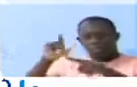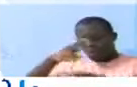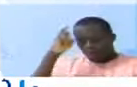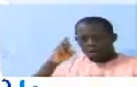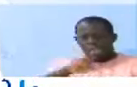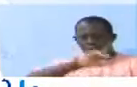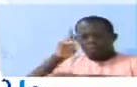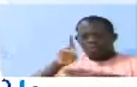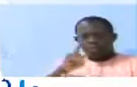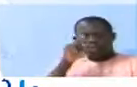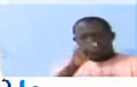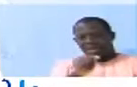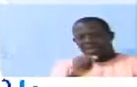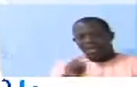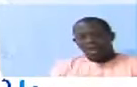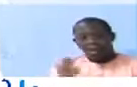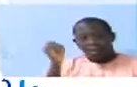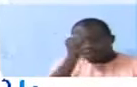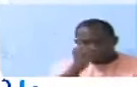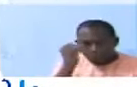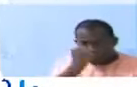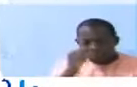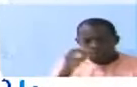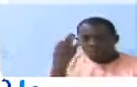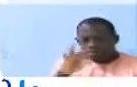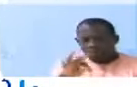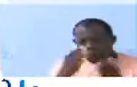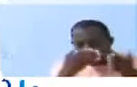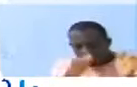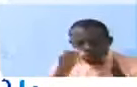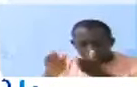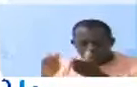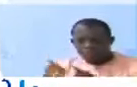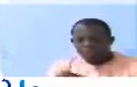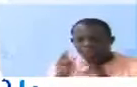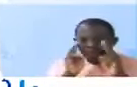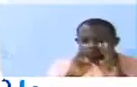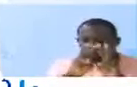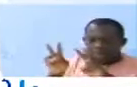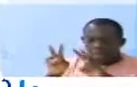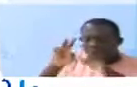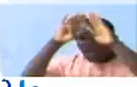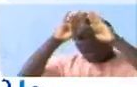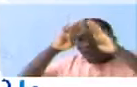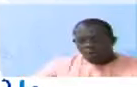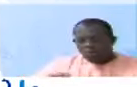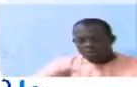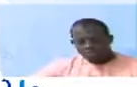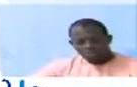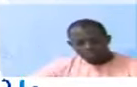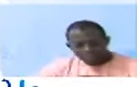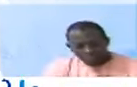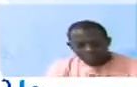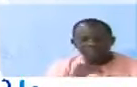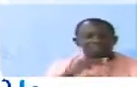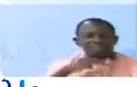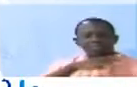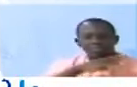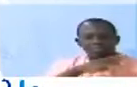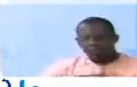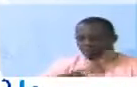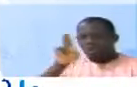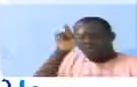Because the way that house was so dirty, nobody can